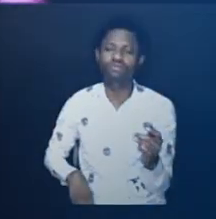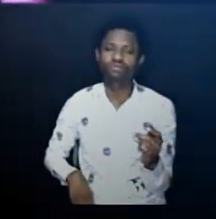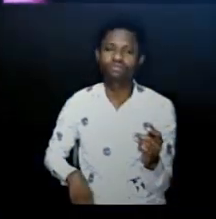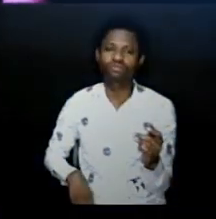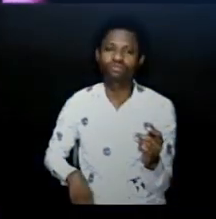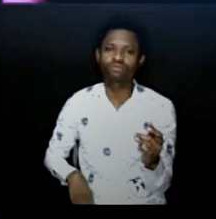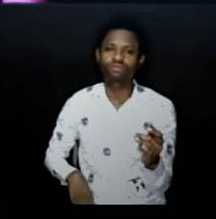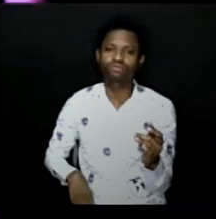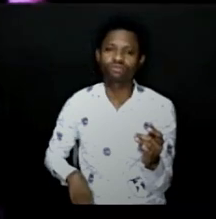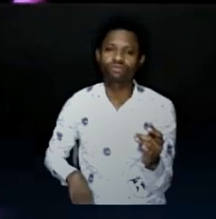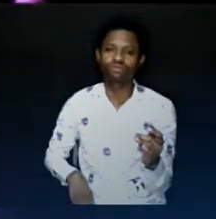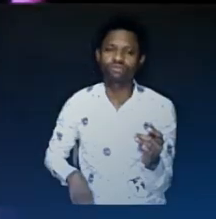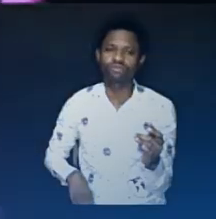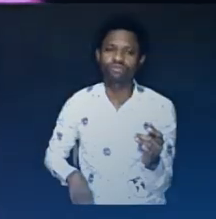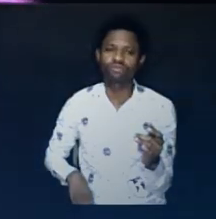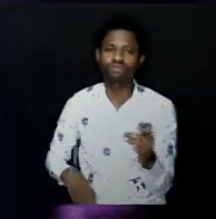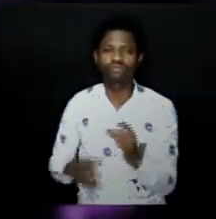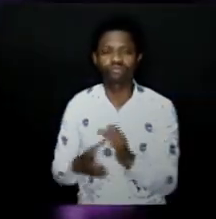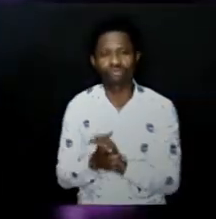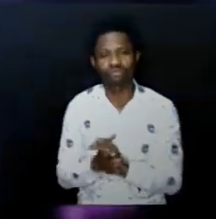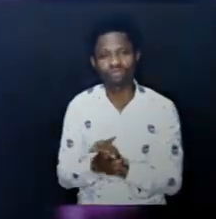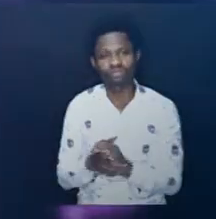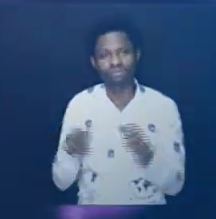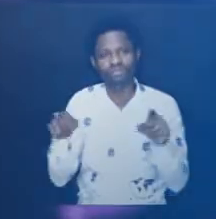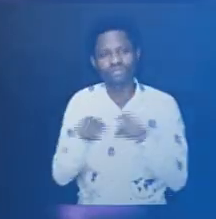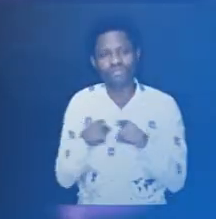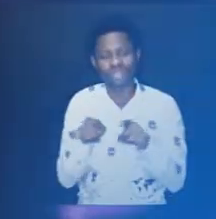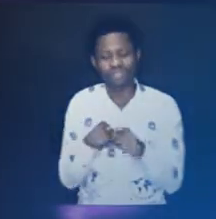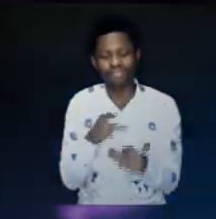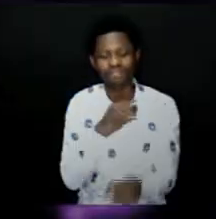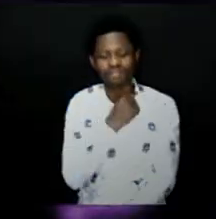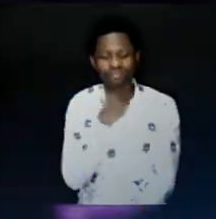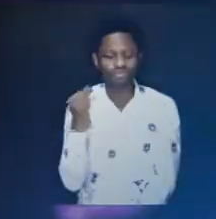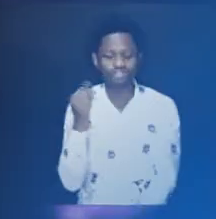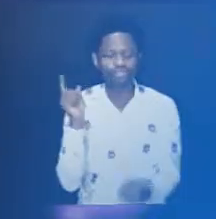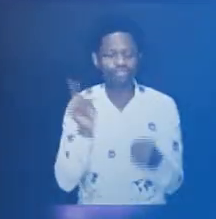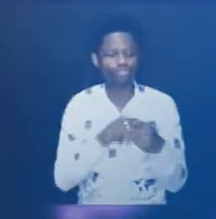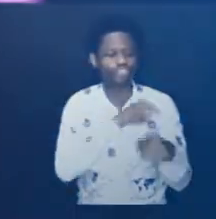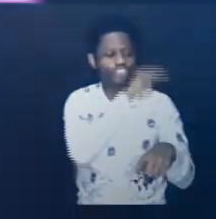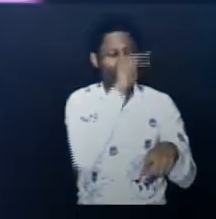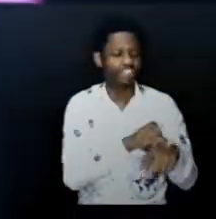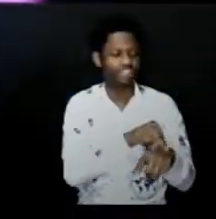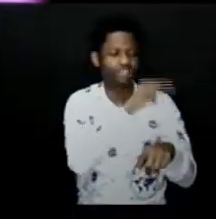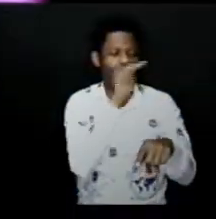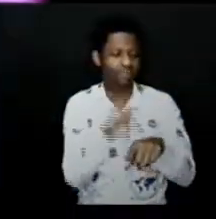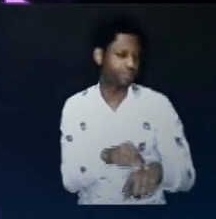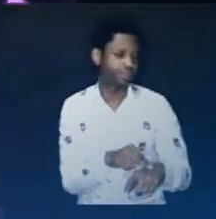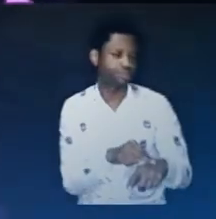As a priest to the nations,